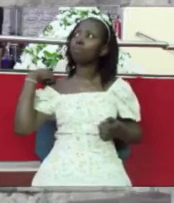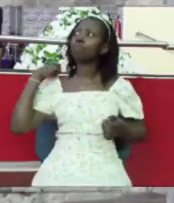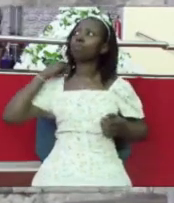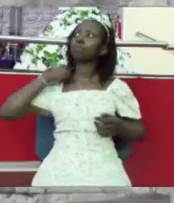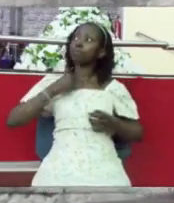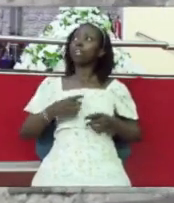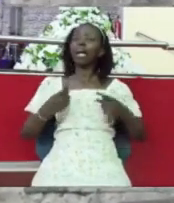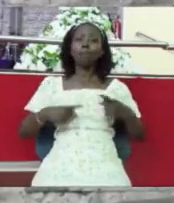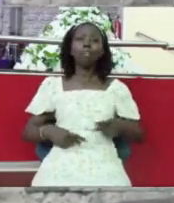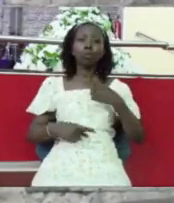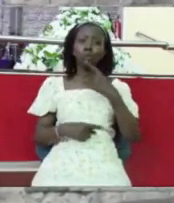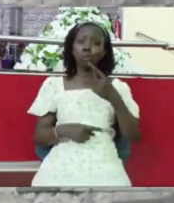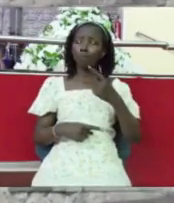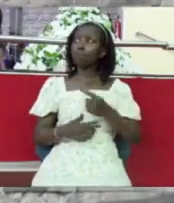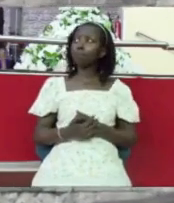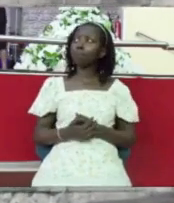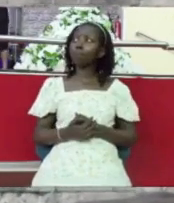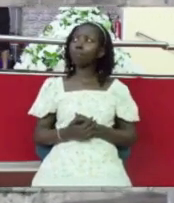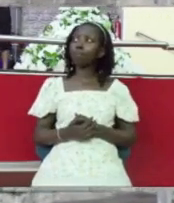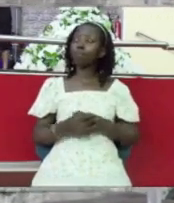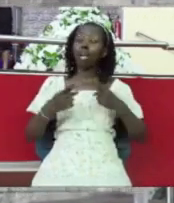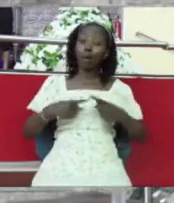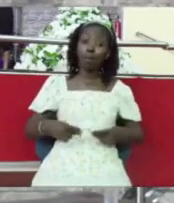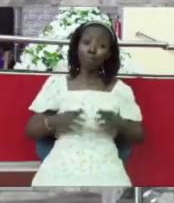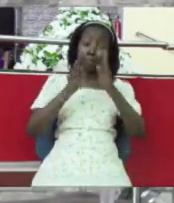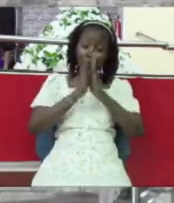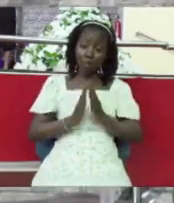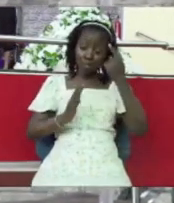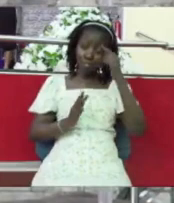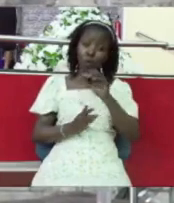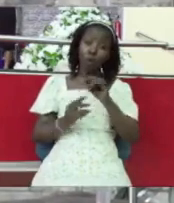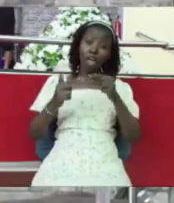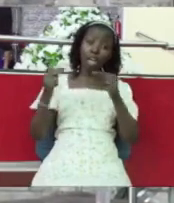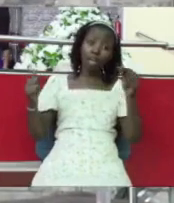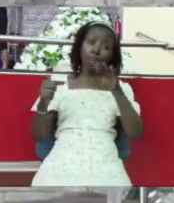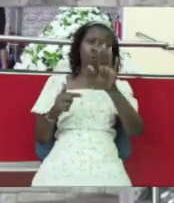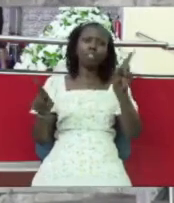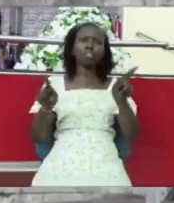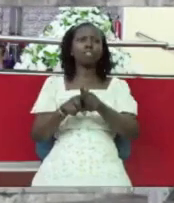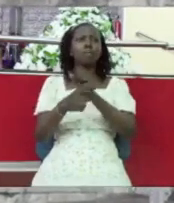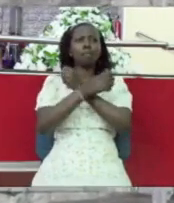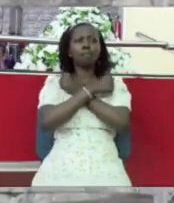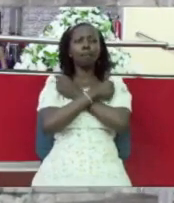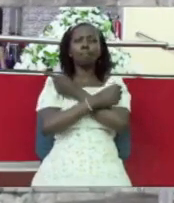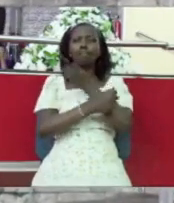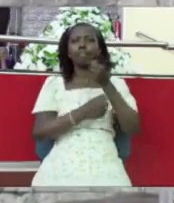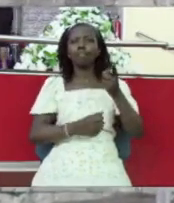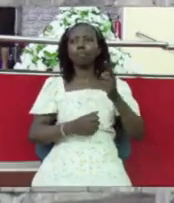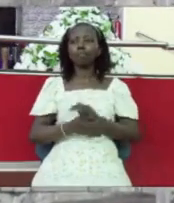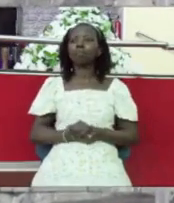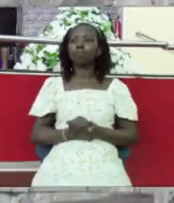this person was saying, pray for your enemies and love them. Huyo mtu alikuwa anasema ombea adui zako